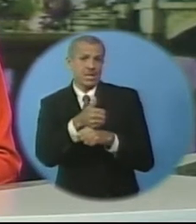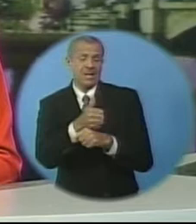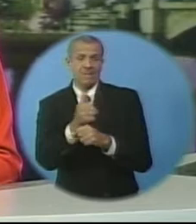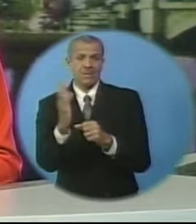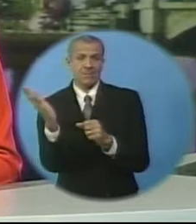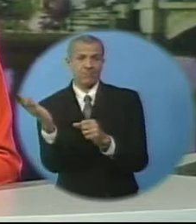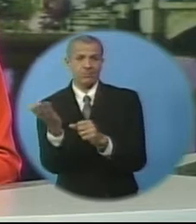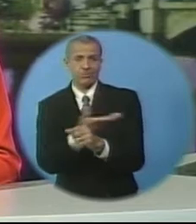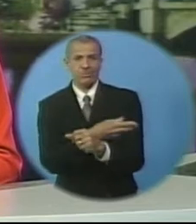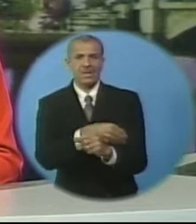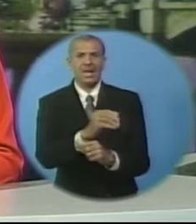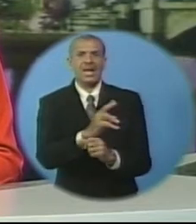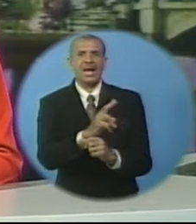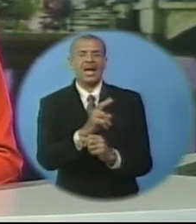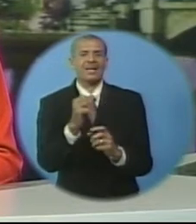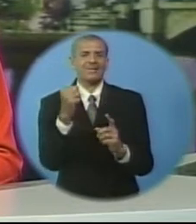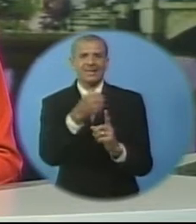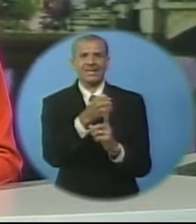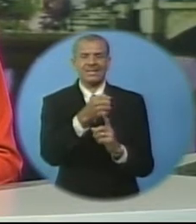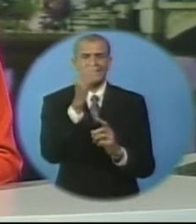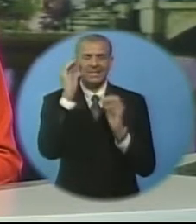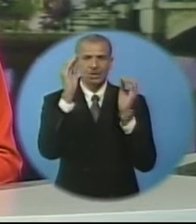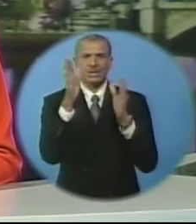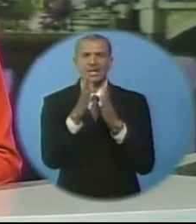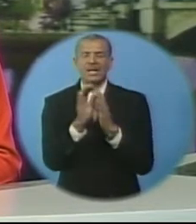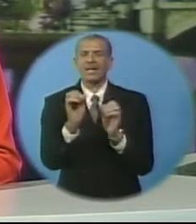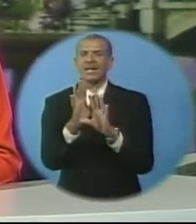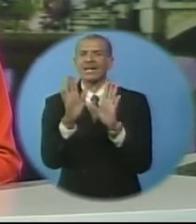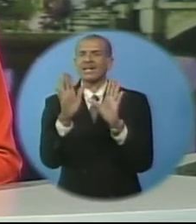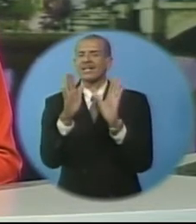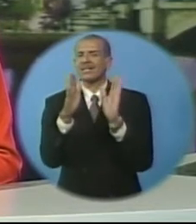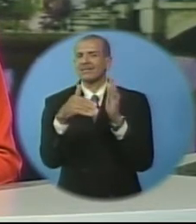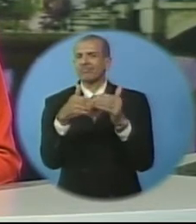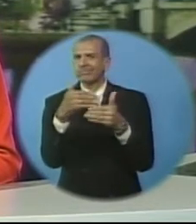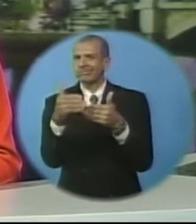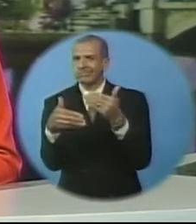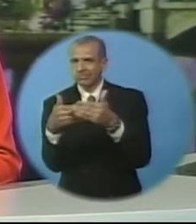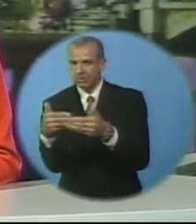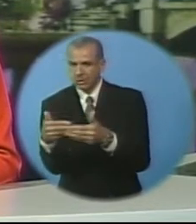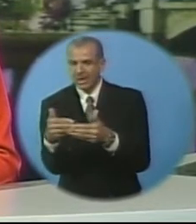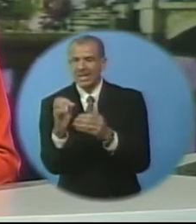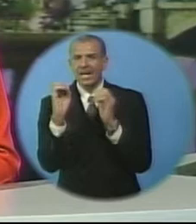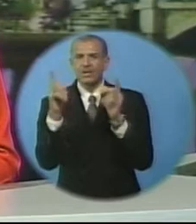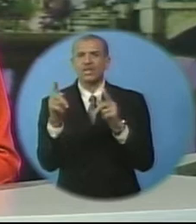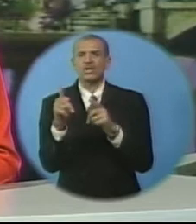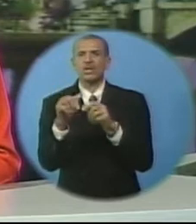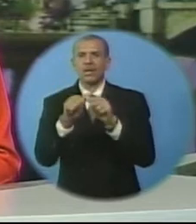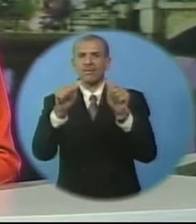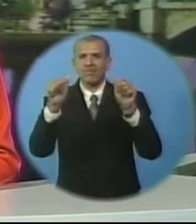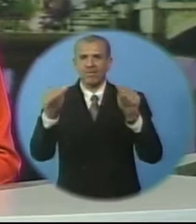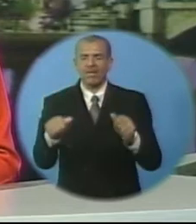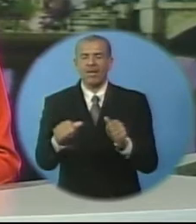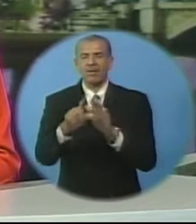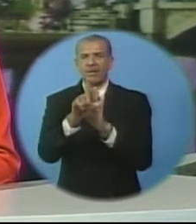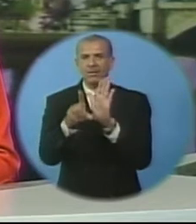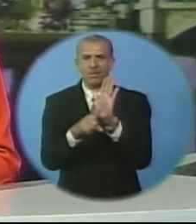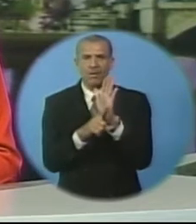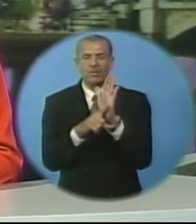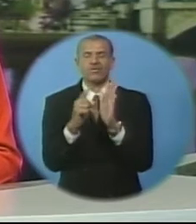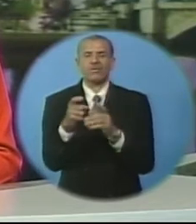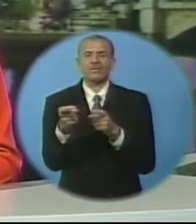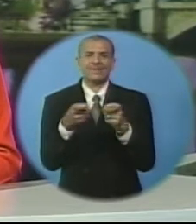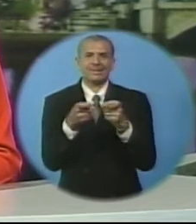spitting on and hitting a teacher. He says there is a clearly set out procedure contained in the Education Act for dealing with these types of